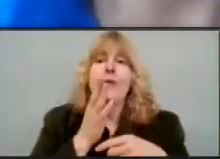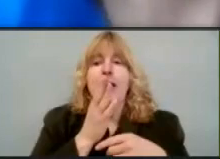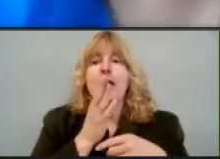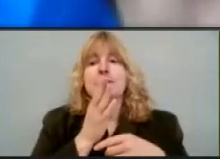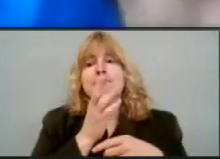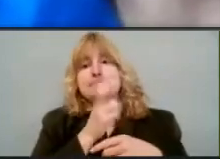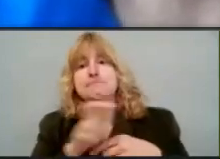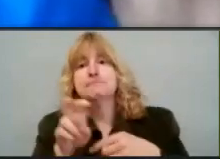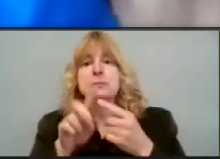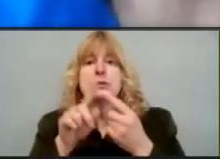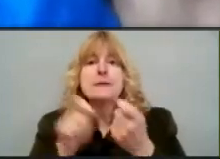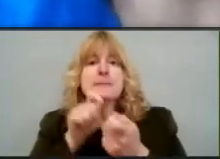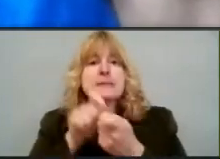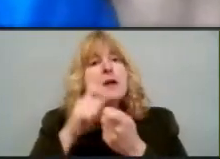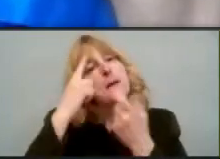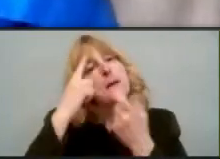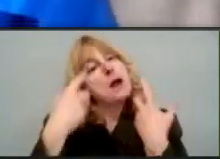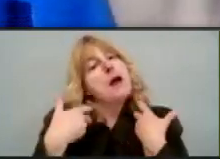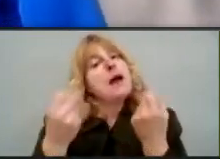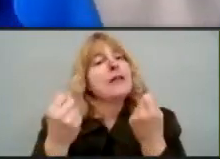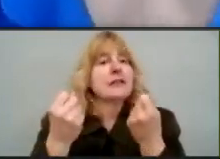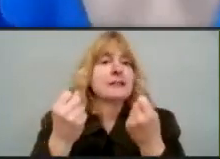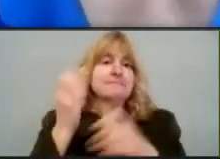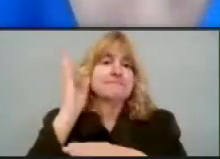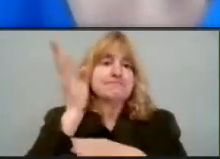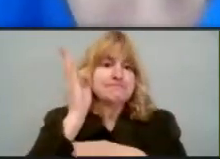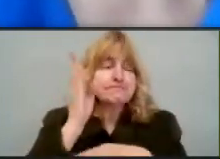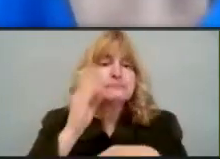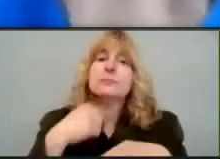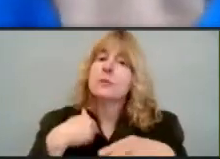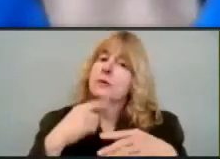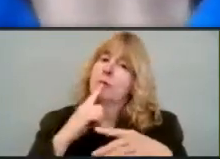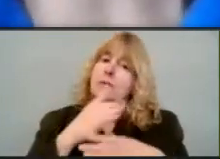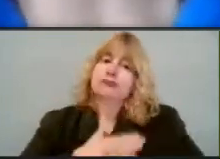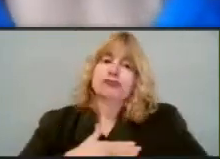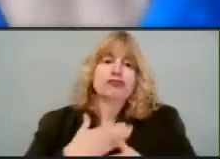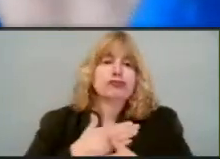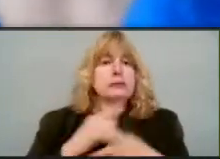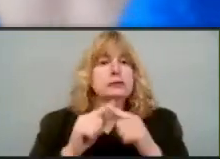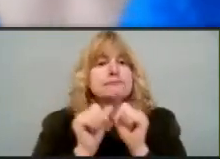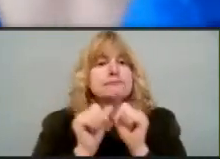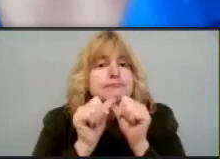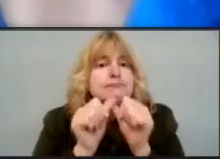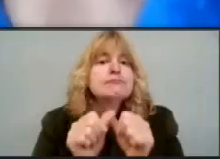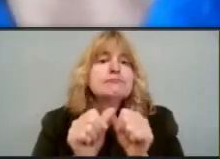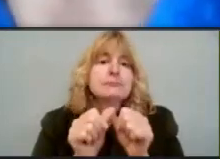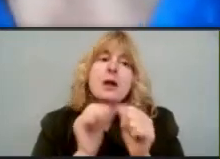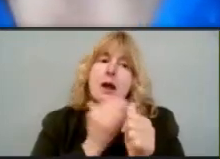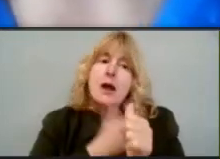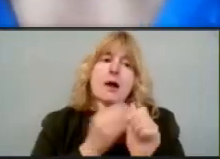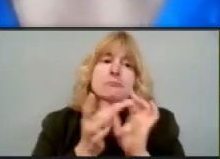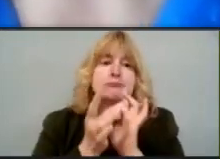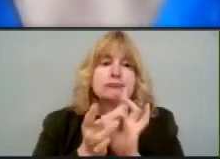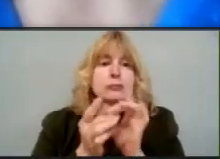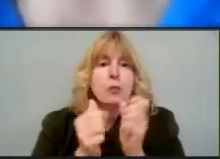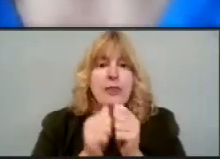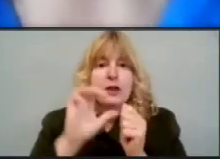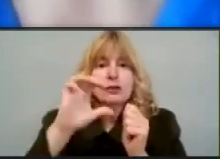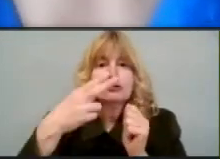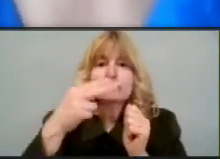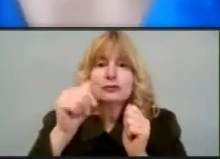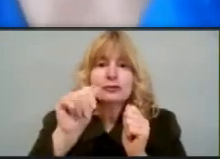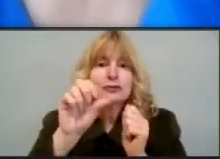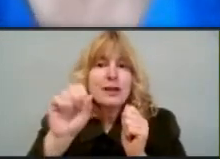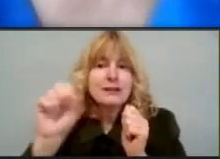segment. And we're really pleased to continue our partnership that we have with CHAZ, which is one of our awesome